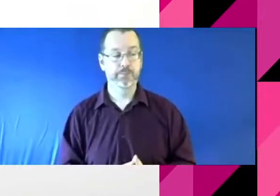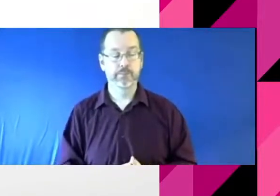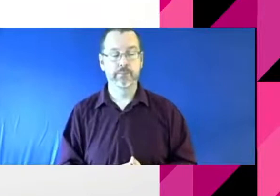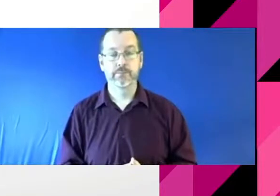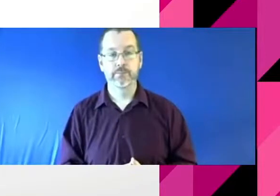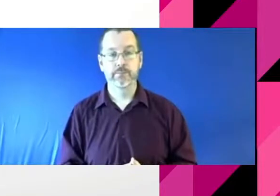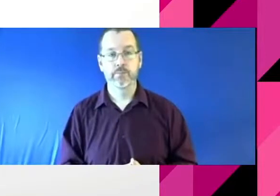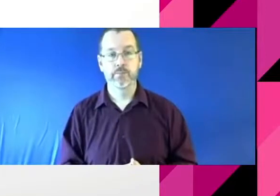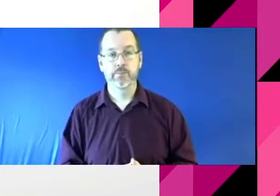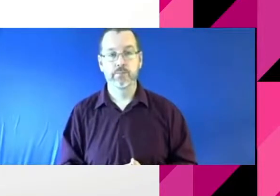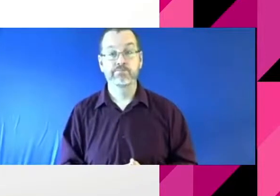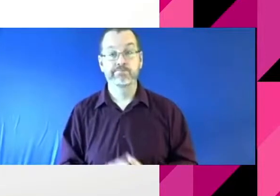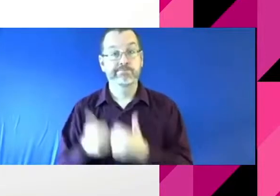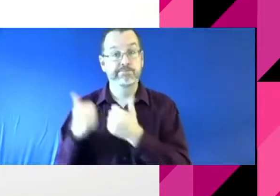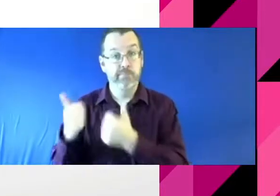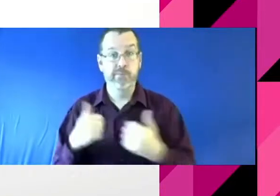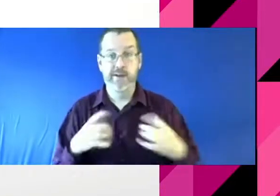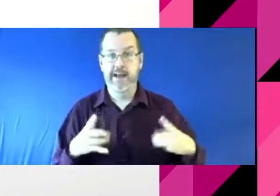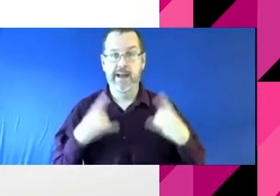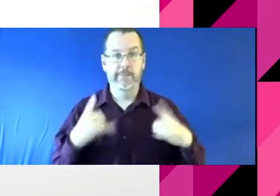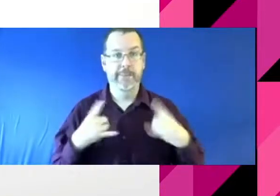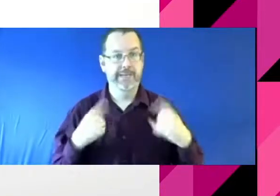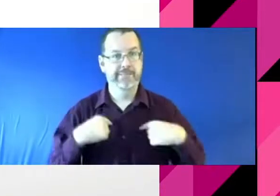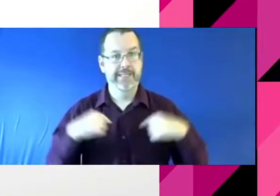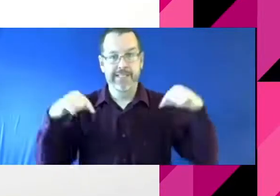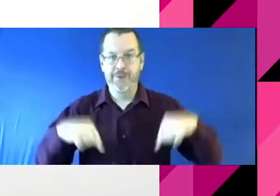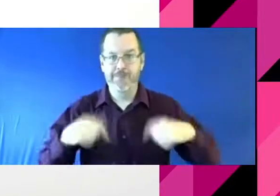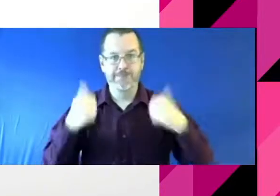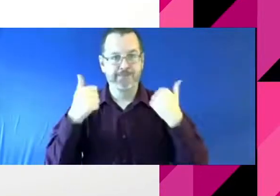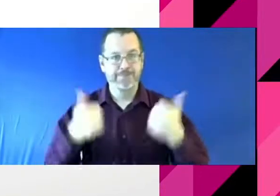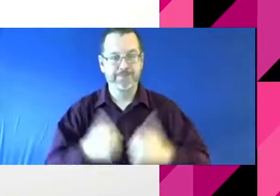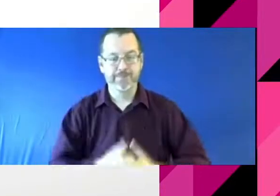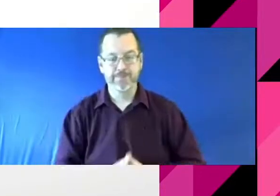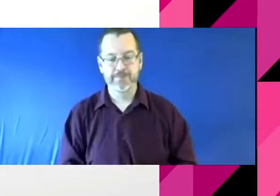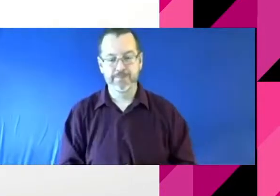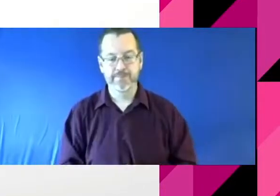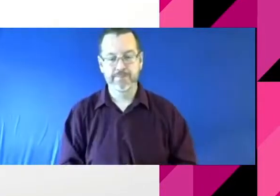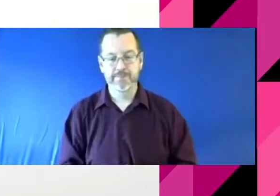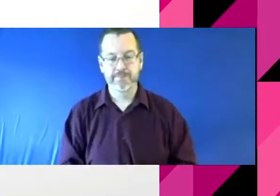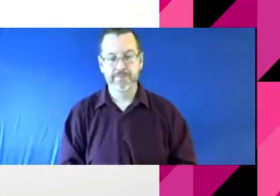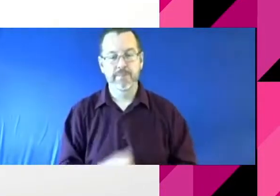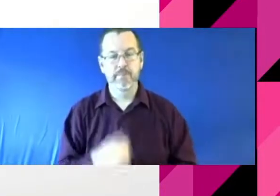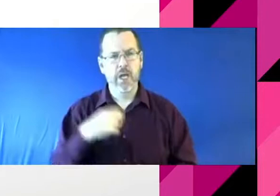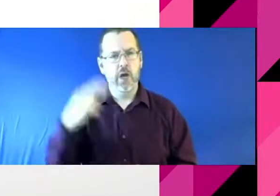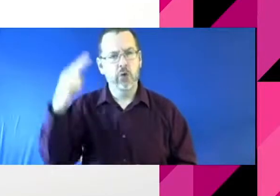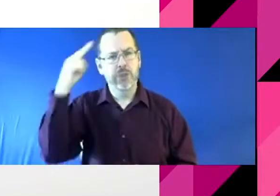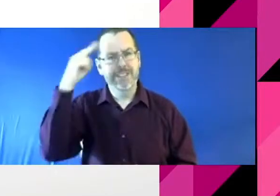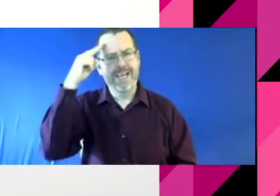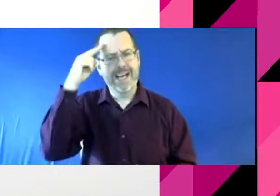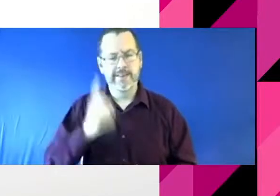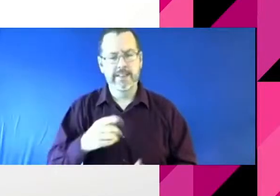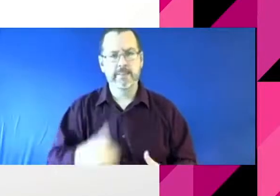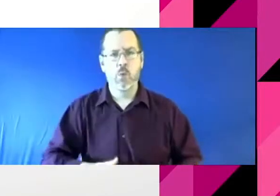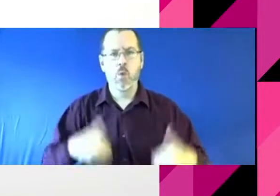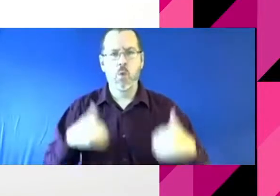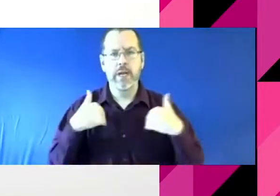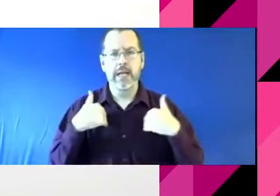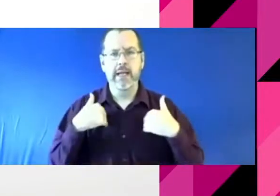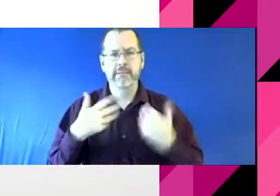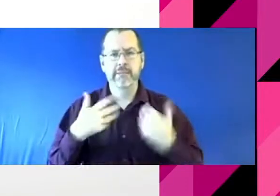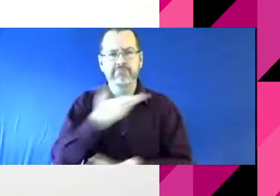So I would have, so I'm delighted to be here. I understand that this morning's discussions, which covered a range of topics,